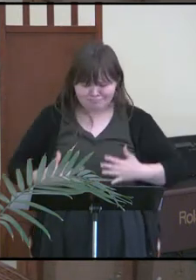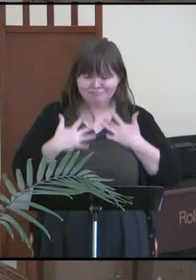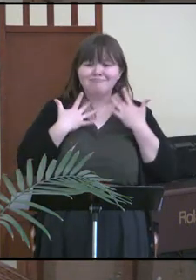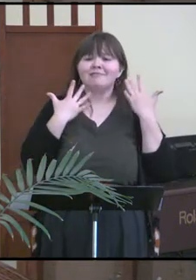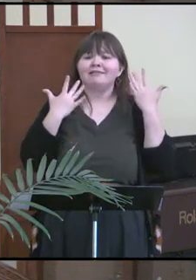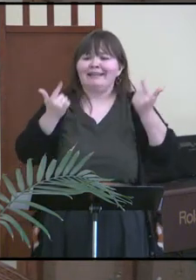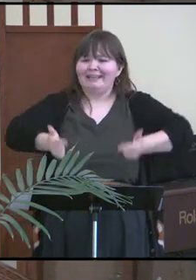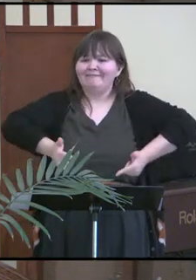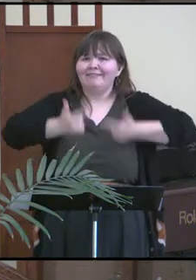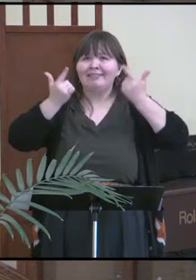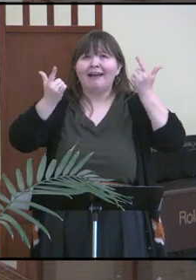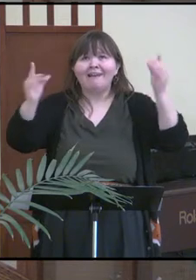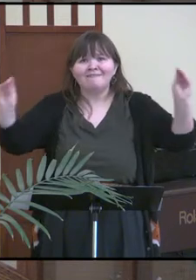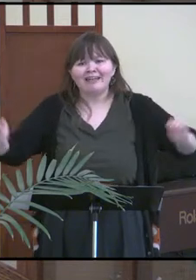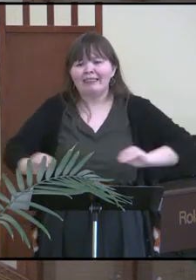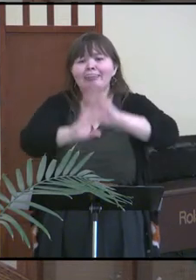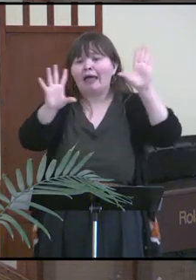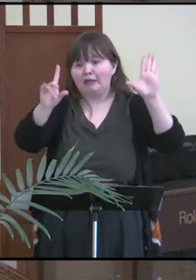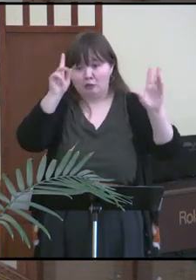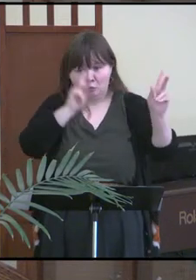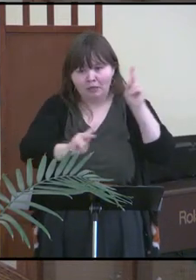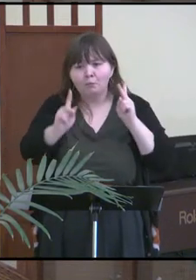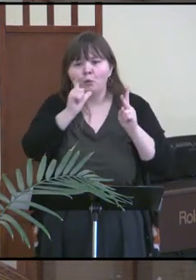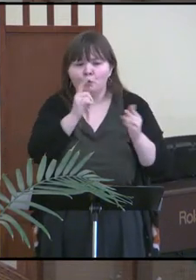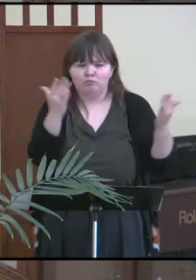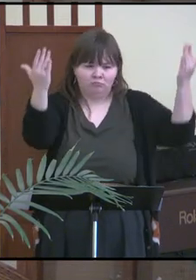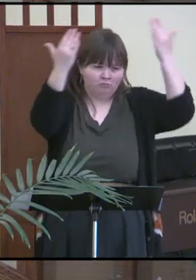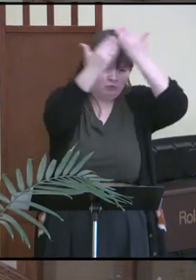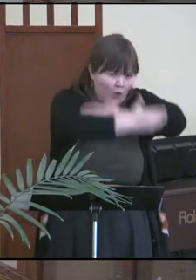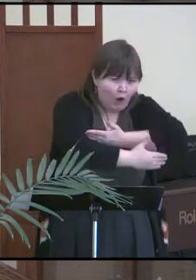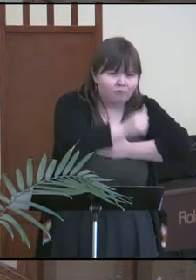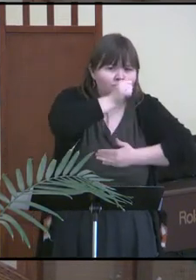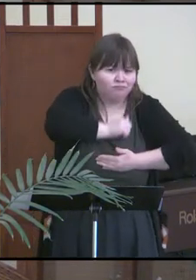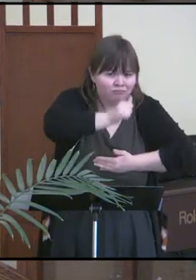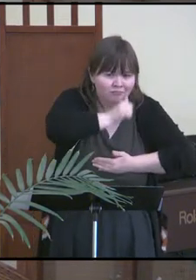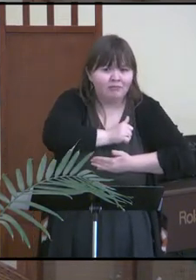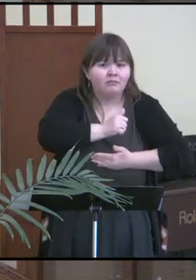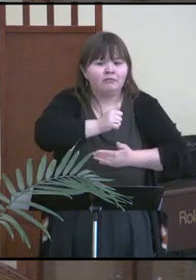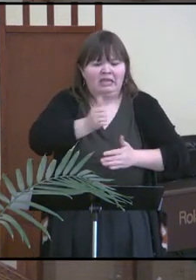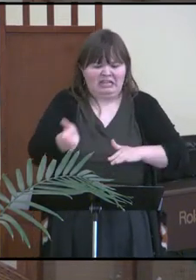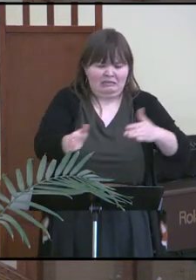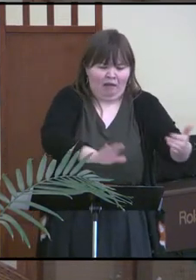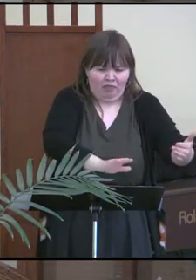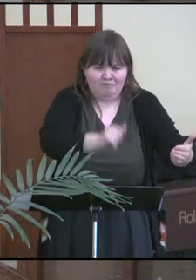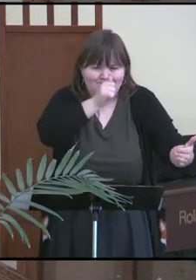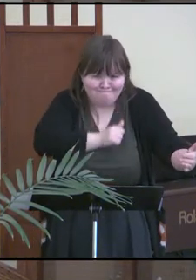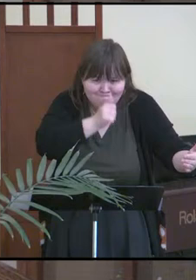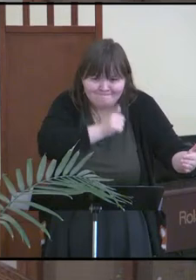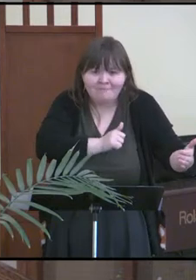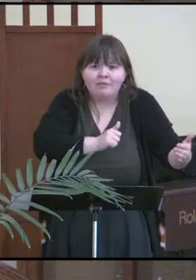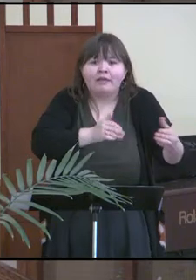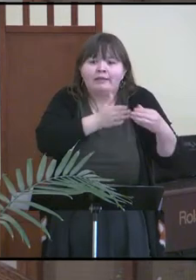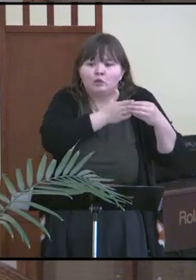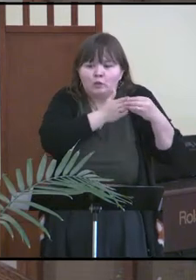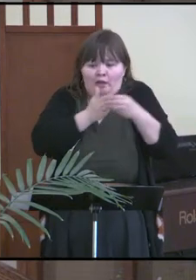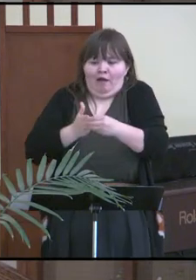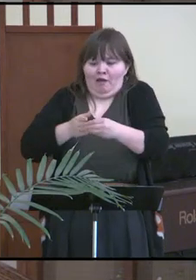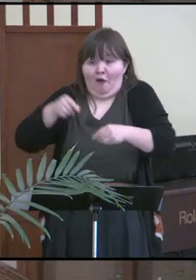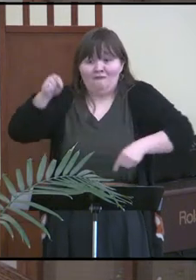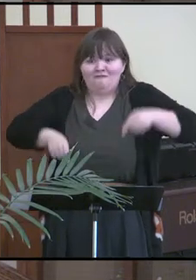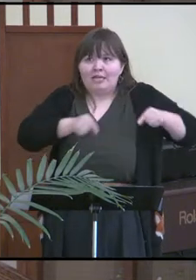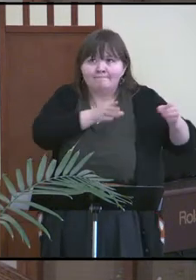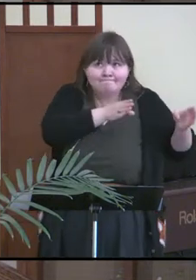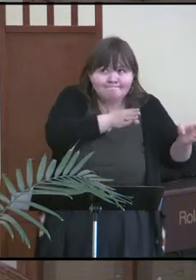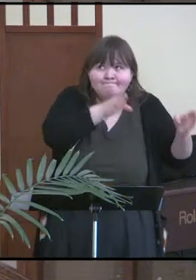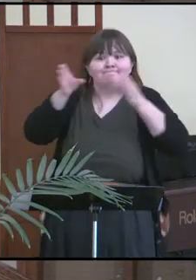give light to those who sit in darkness and in the shadow of death, and to guide our feet into the